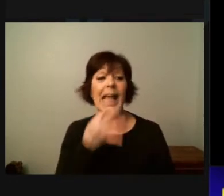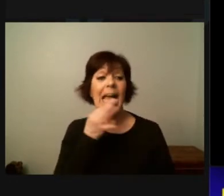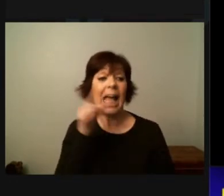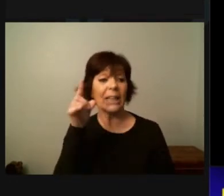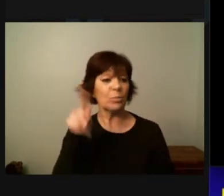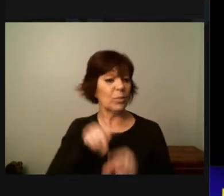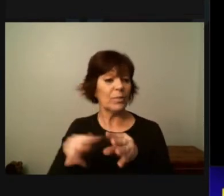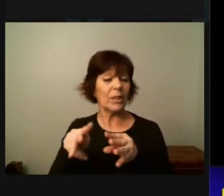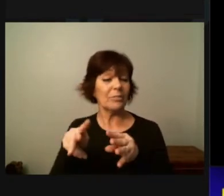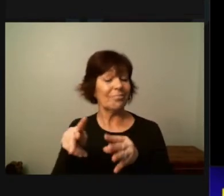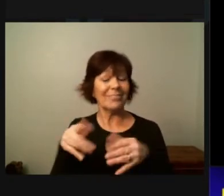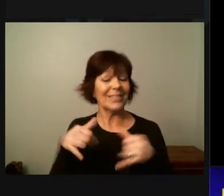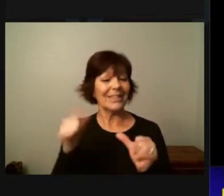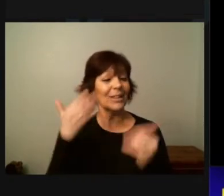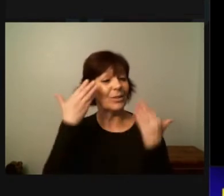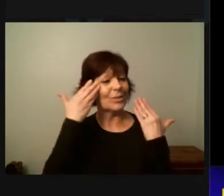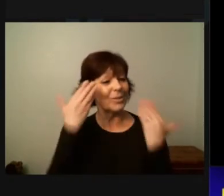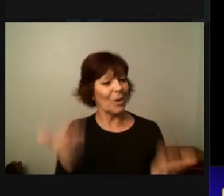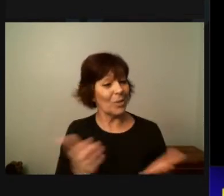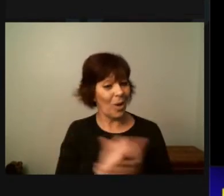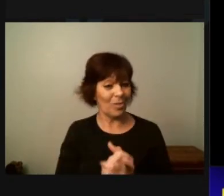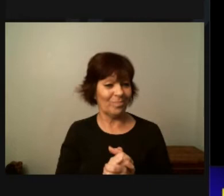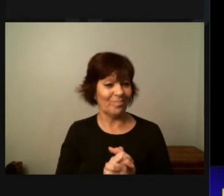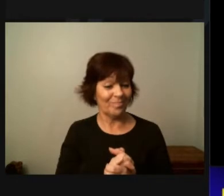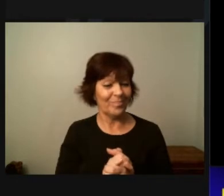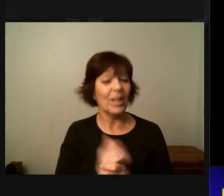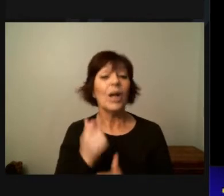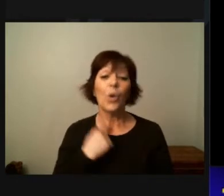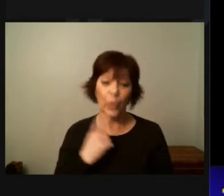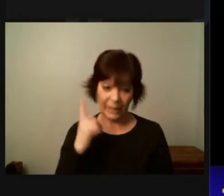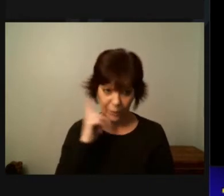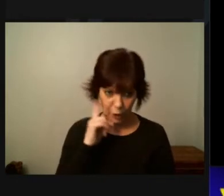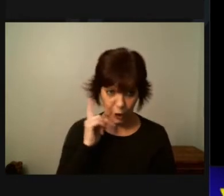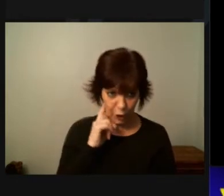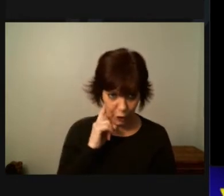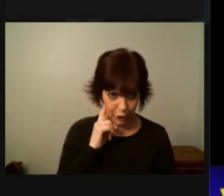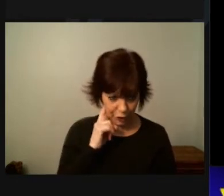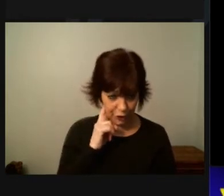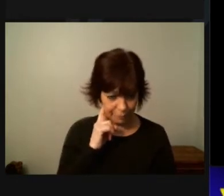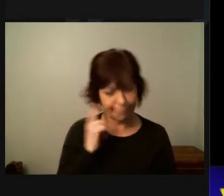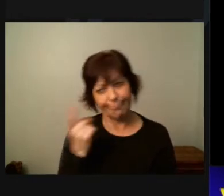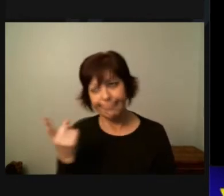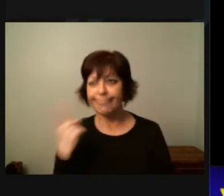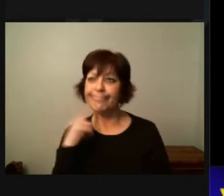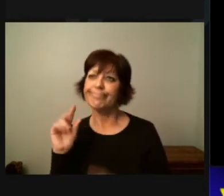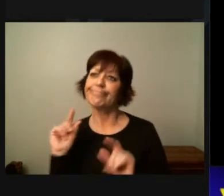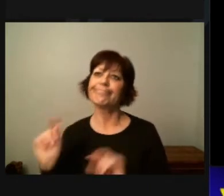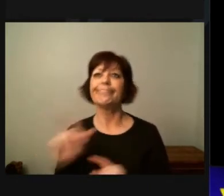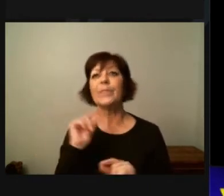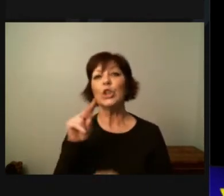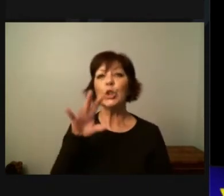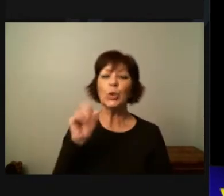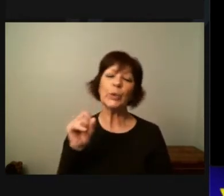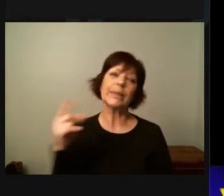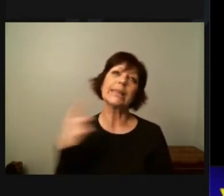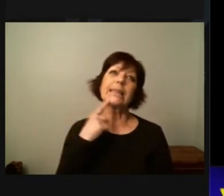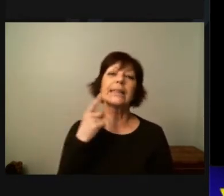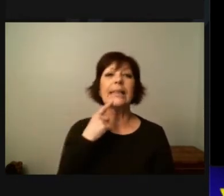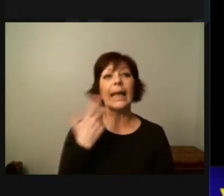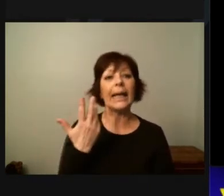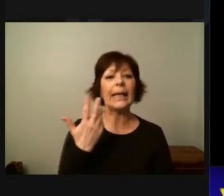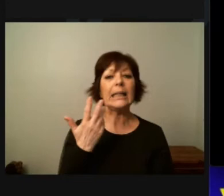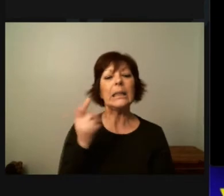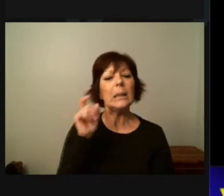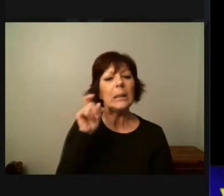yet know. I know that we've heard in the news, there's some people are